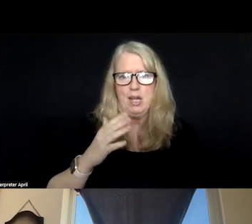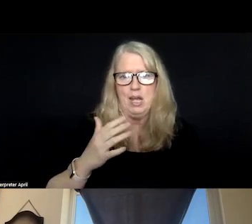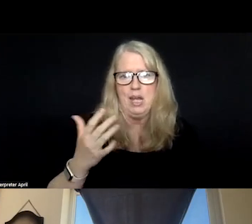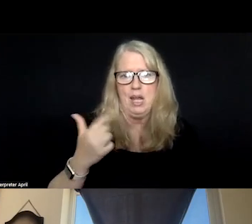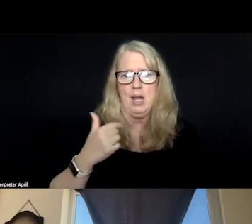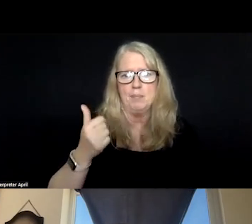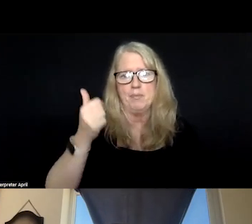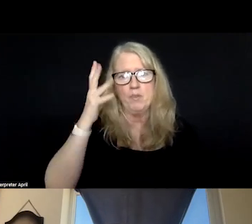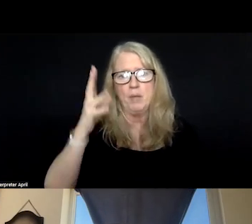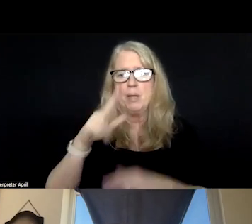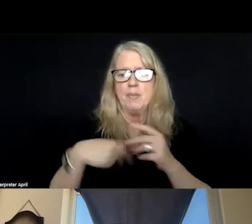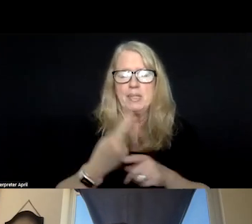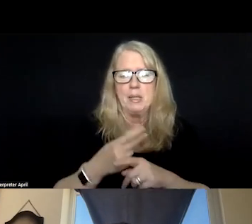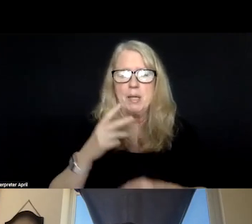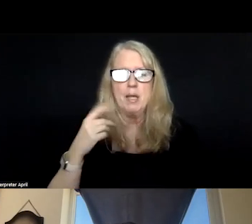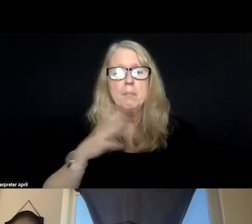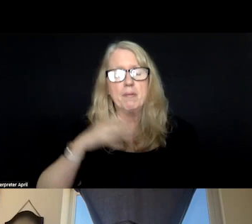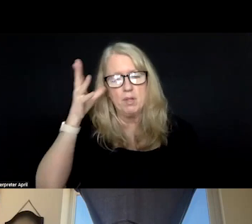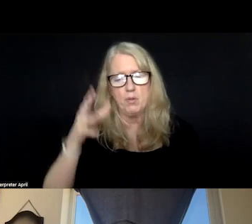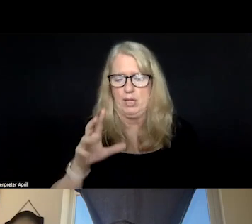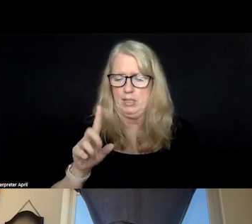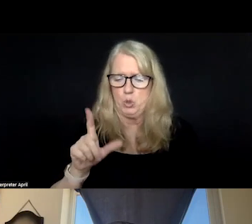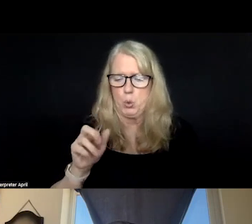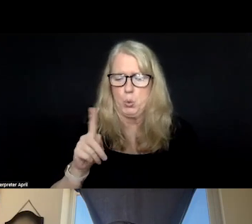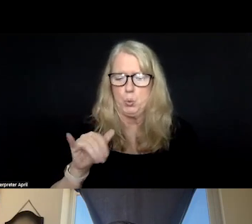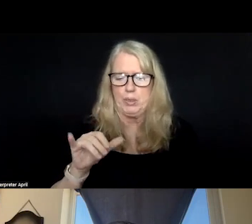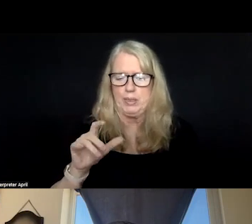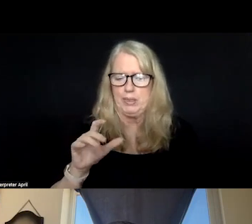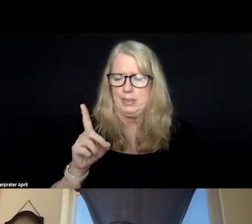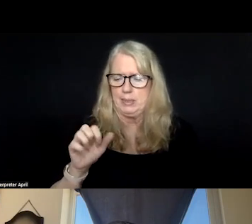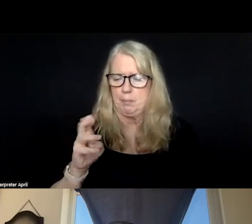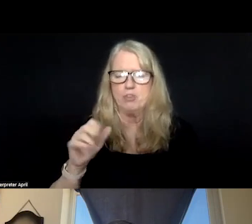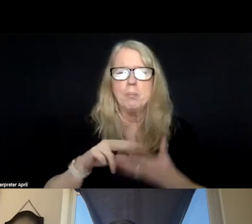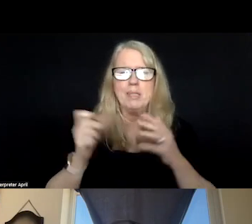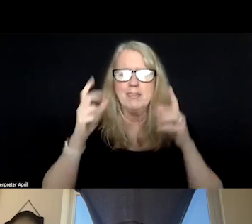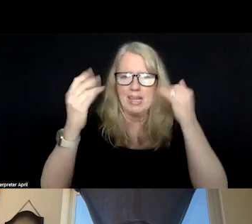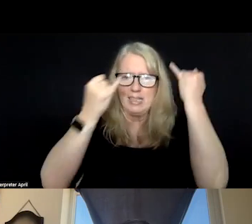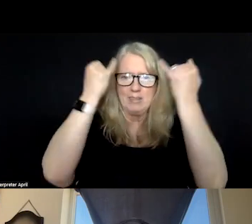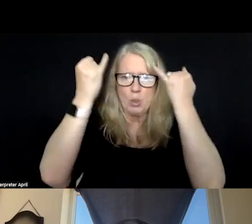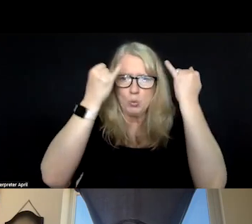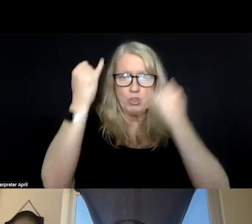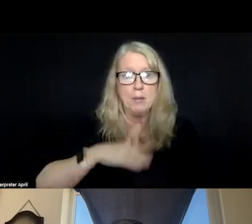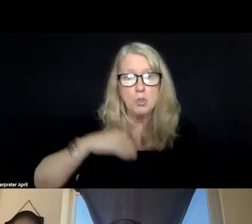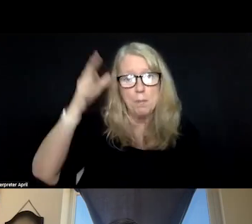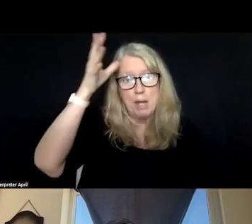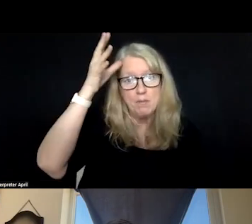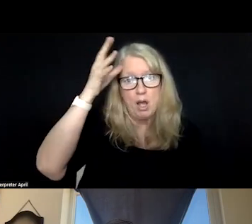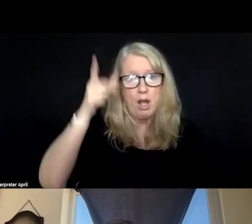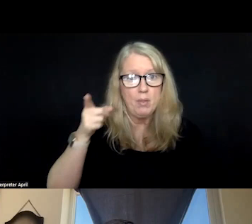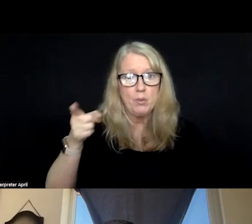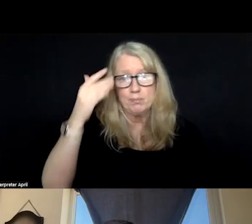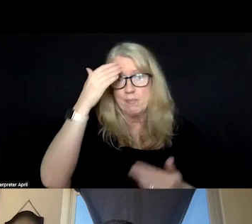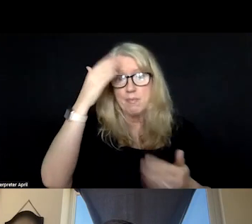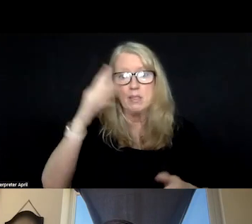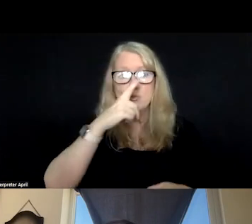has a type of dementia called Lewy body dementia, and it has hallucinations. And so my father personally does not know who